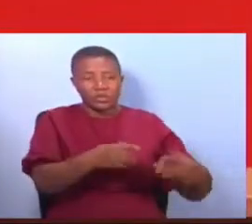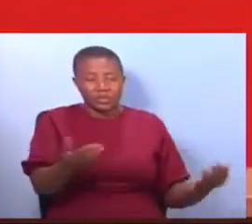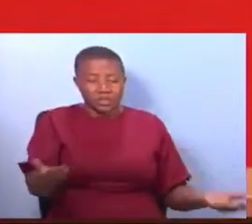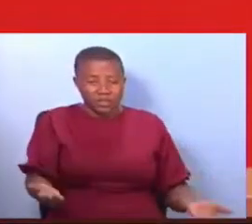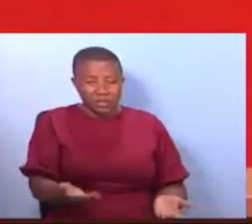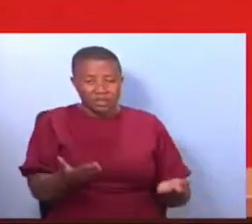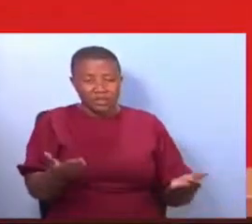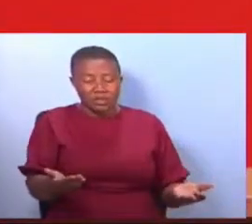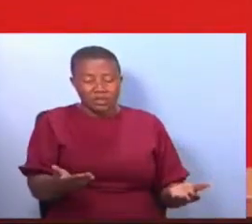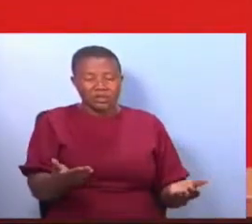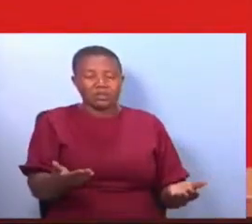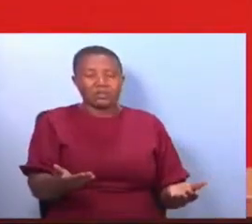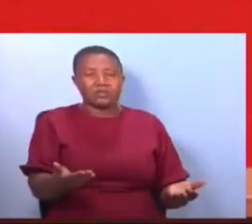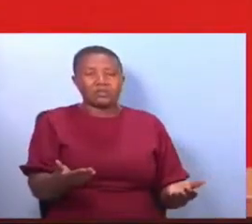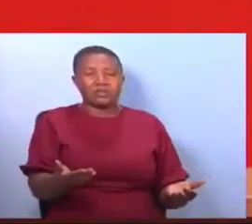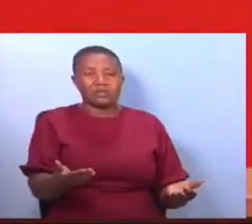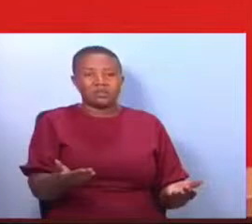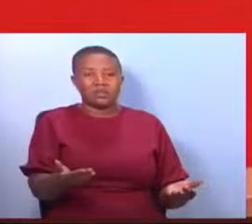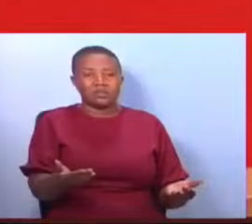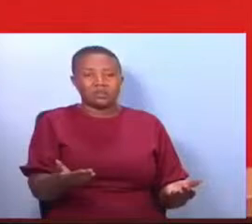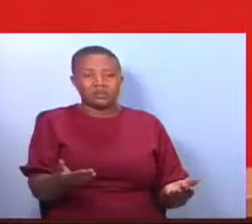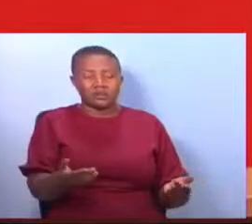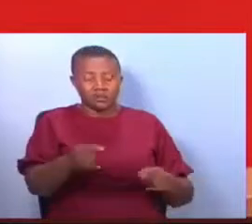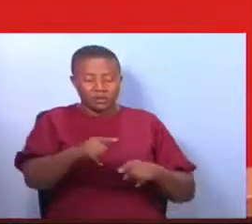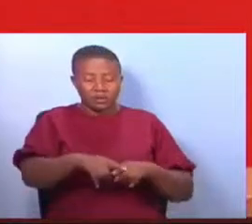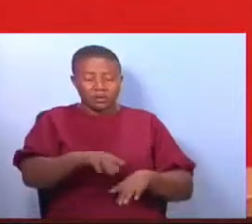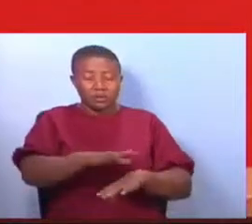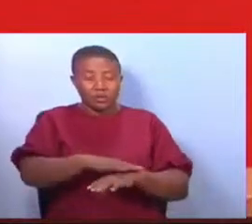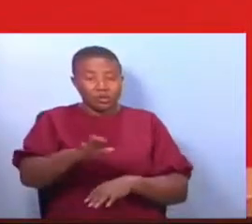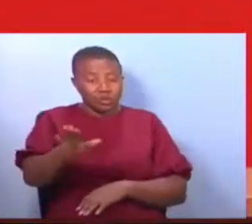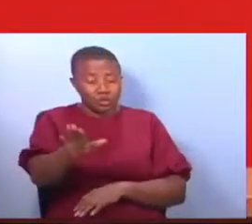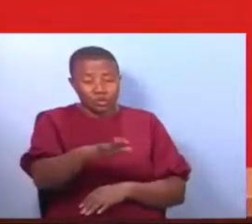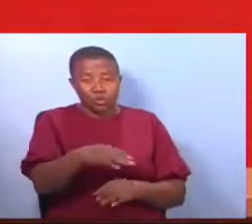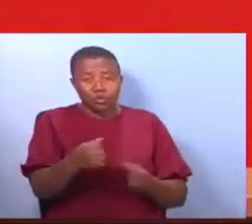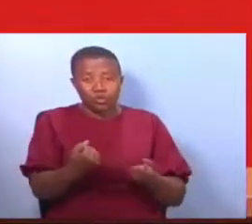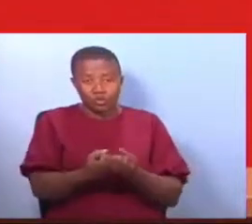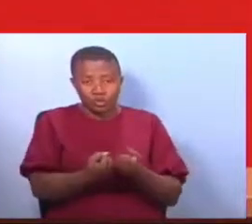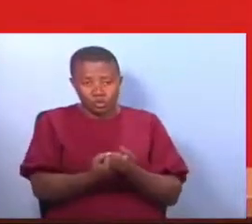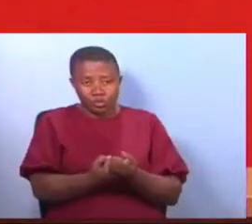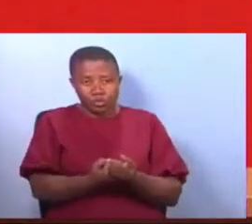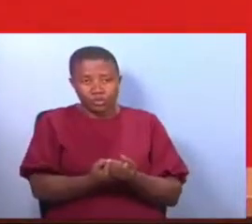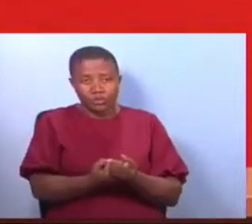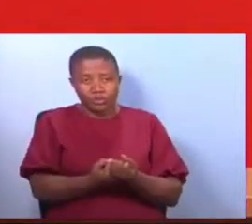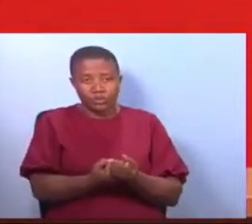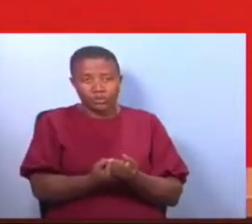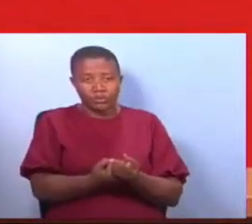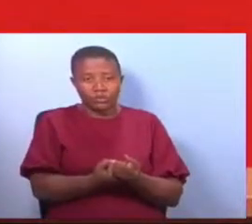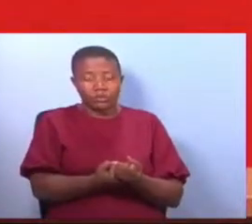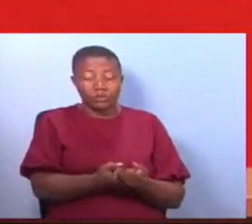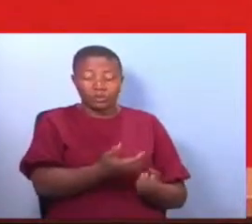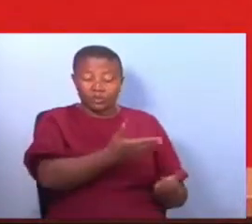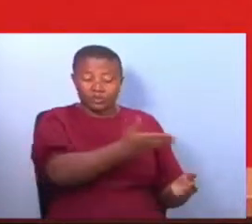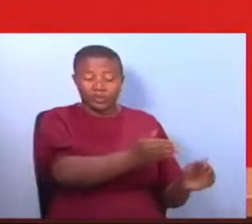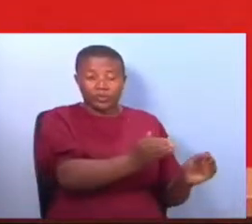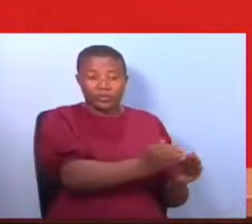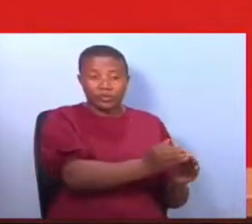house, counting on your support. Honorable Minority Leader, you may now have the